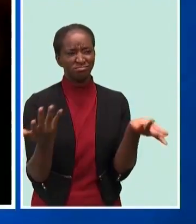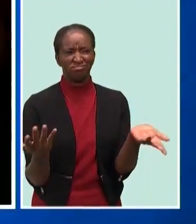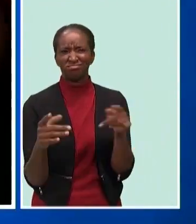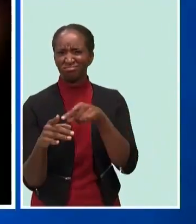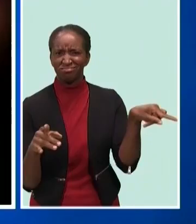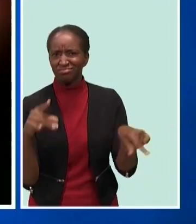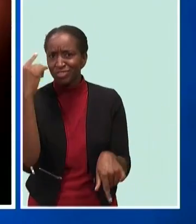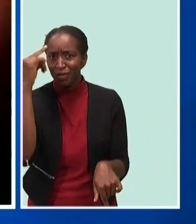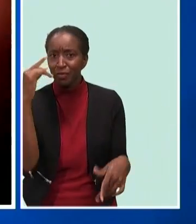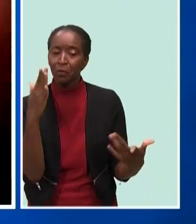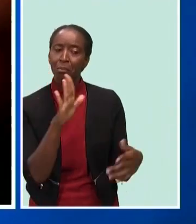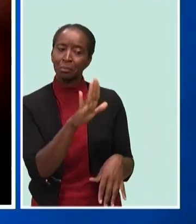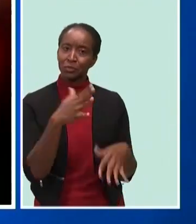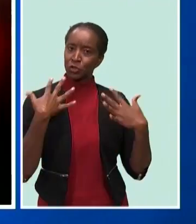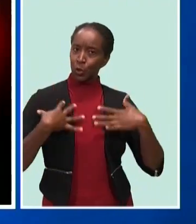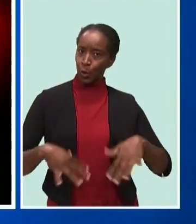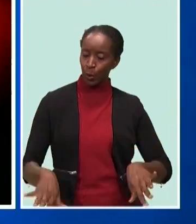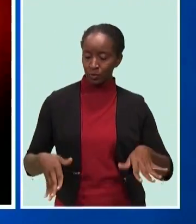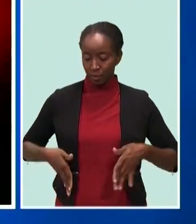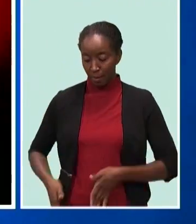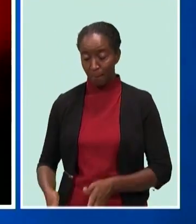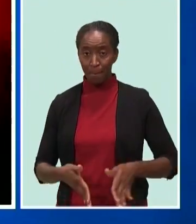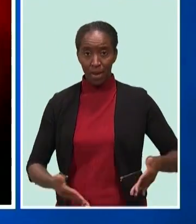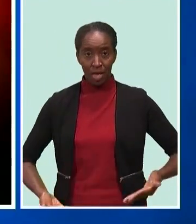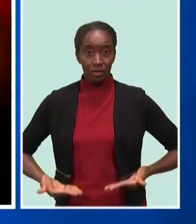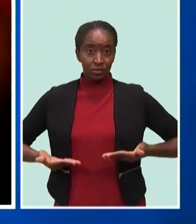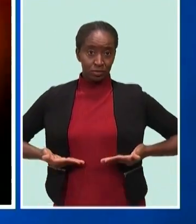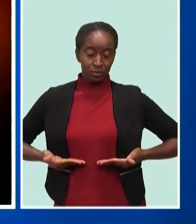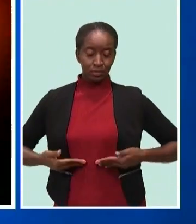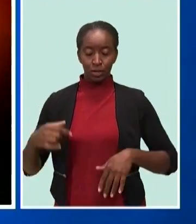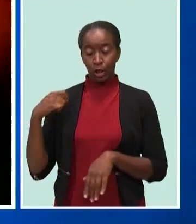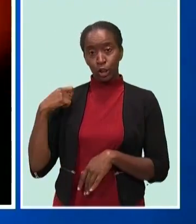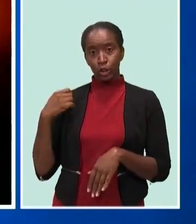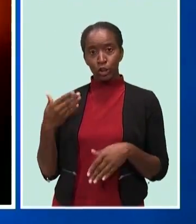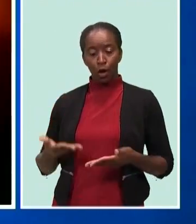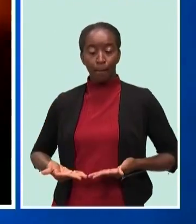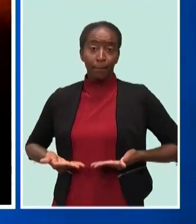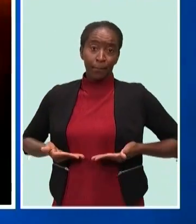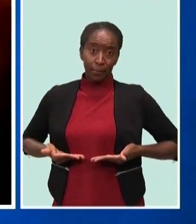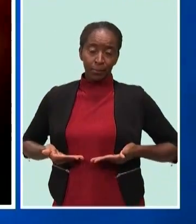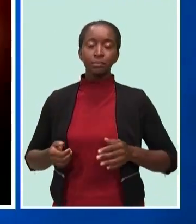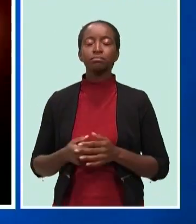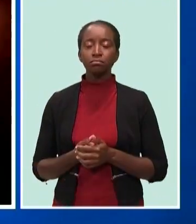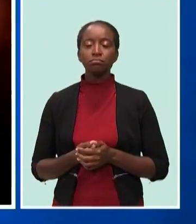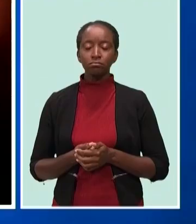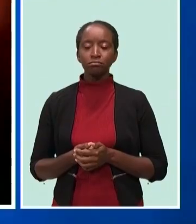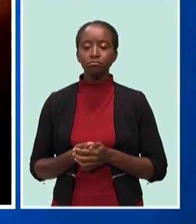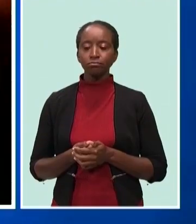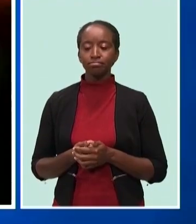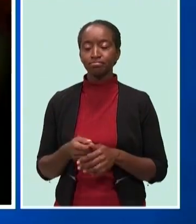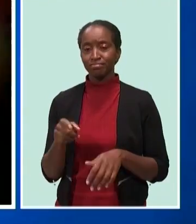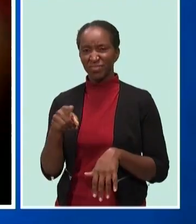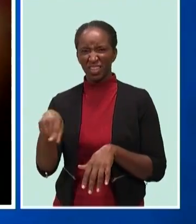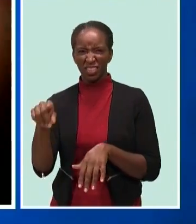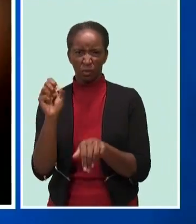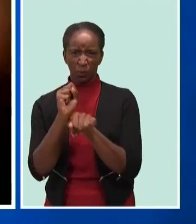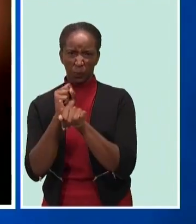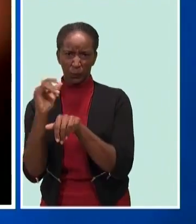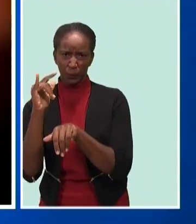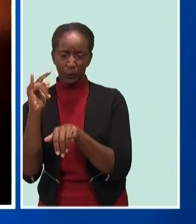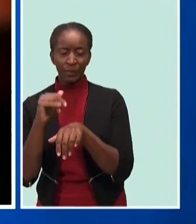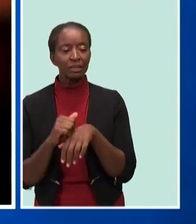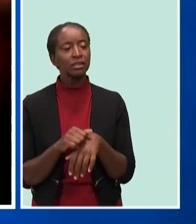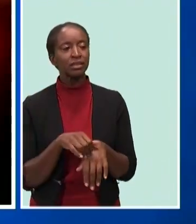The young woman was wearing a high-waisted pants and a crop top, but apparently the cabin crew told her the outfit was